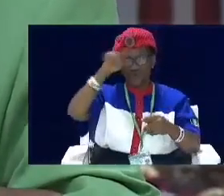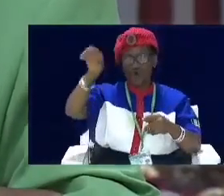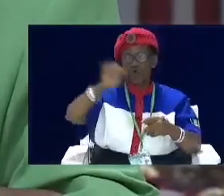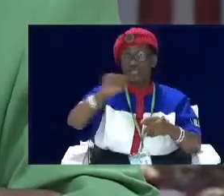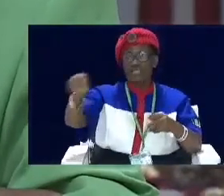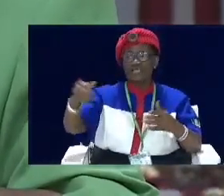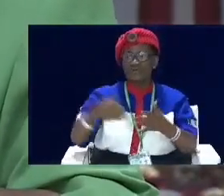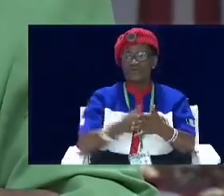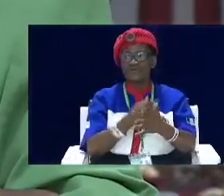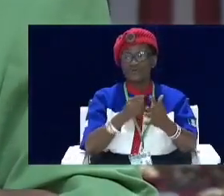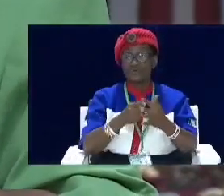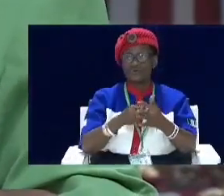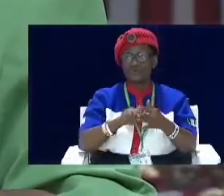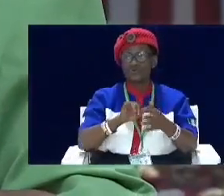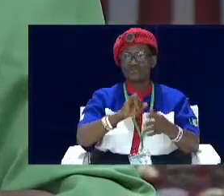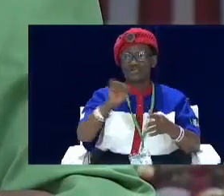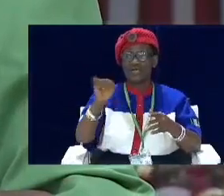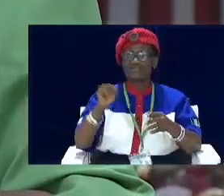beginning. Brand new